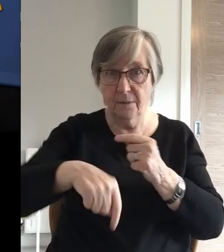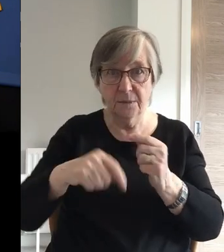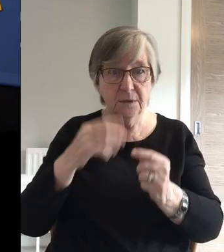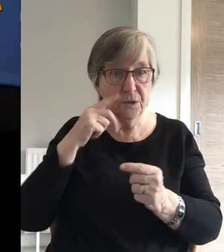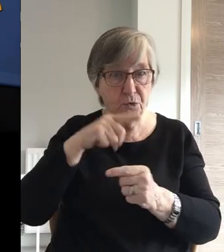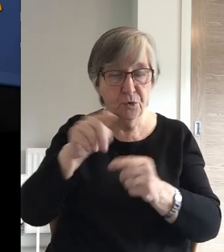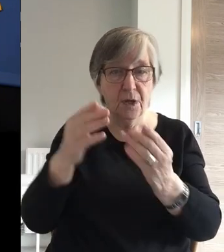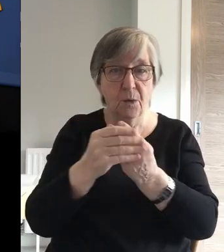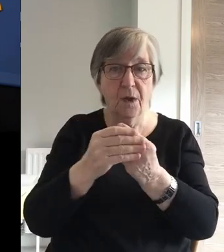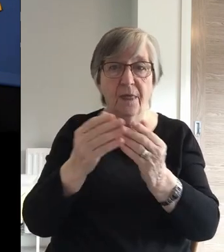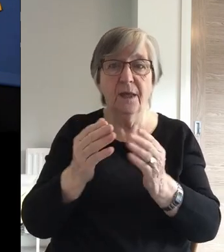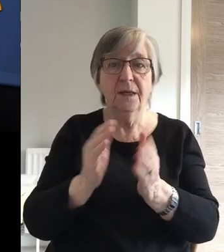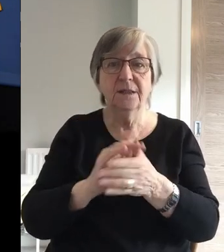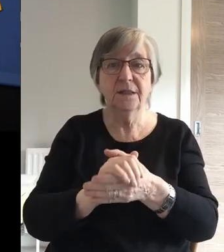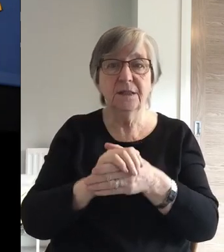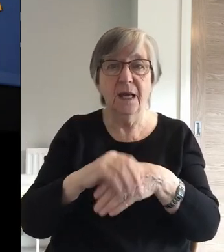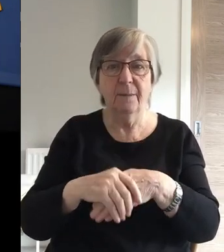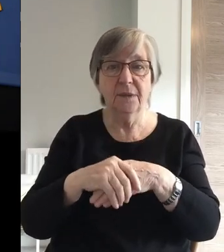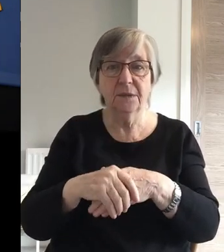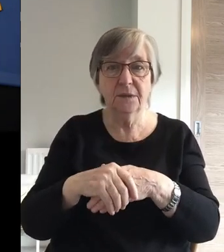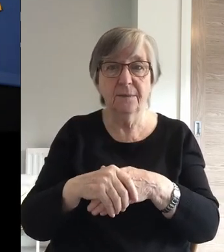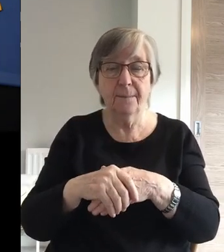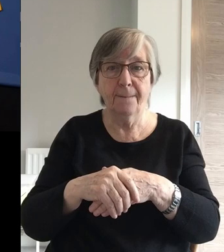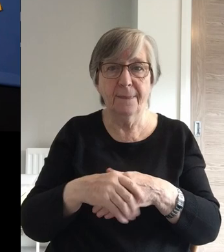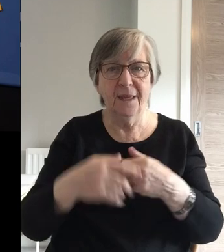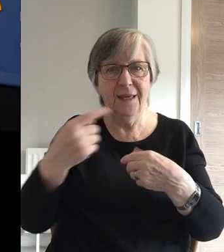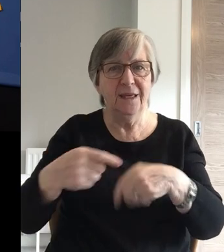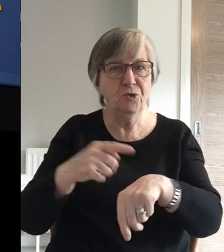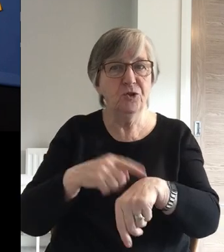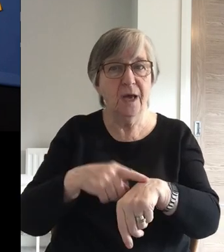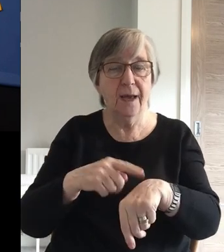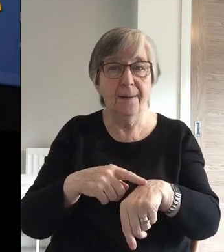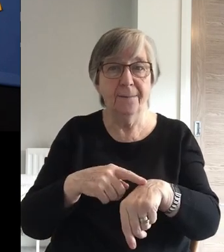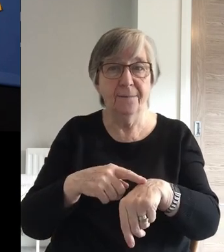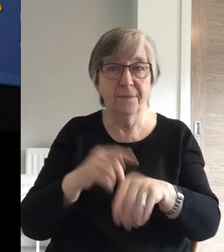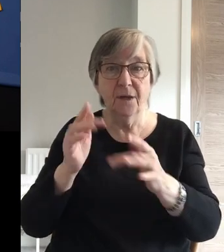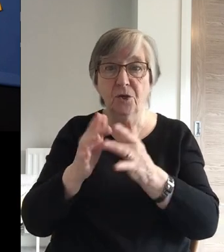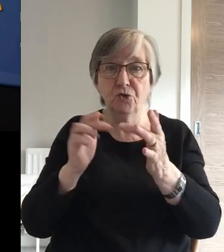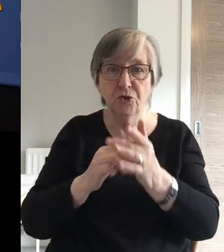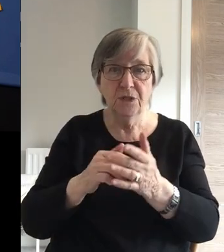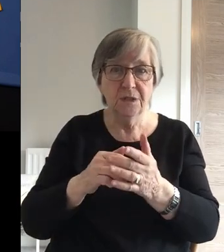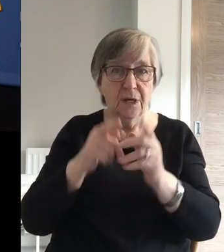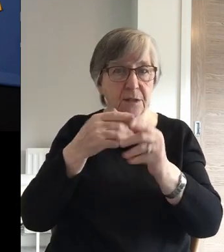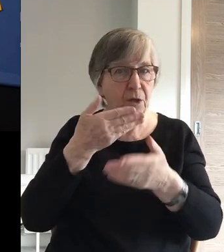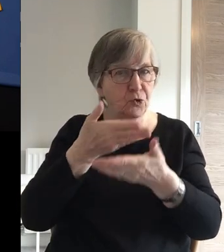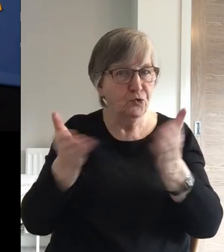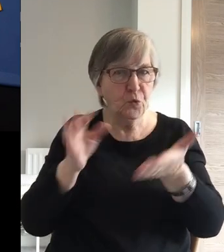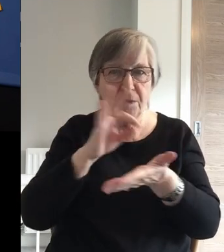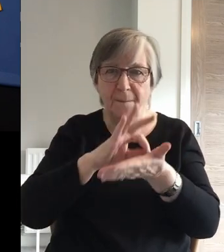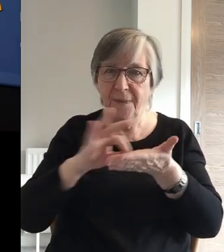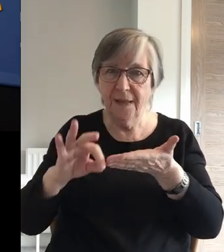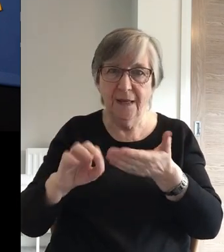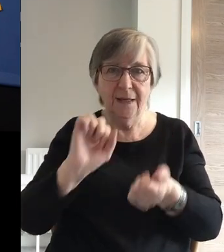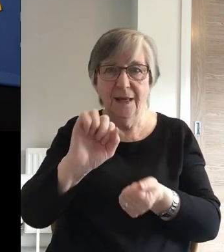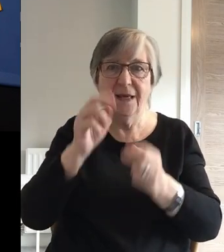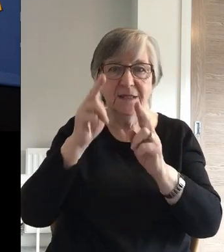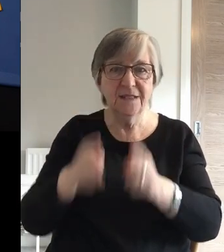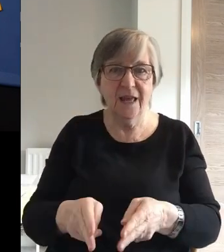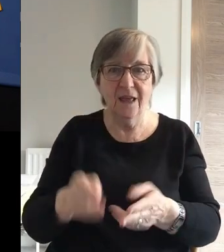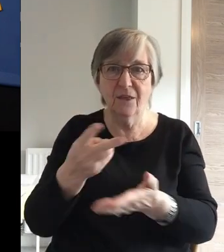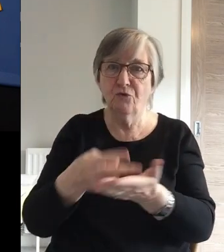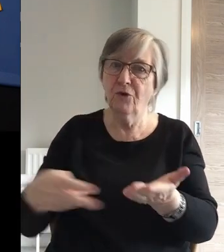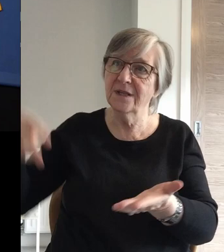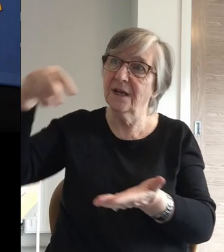disciples. And on each of these occasions, Jesus makes plain how his death and resurrection